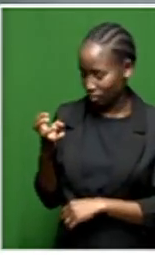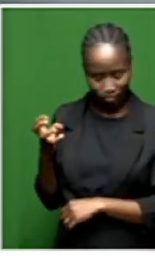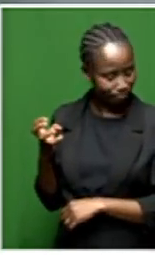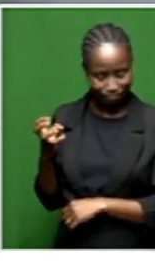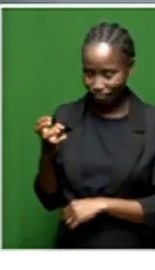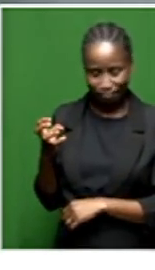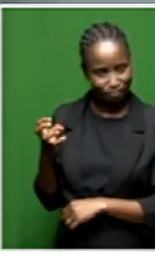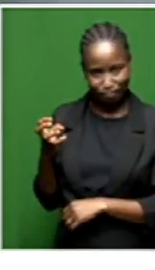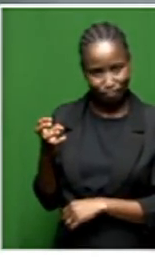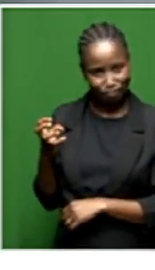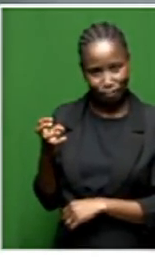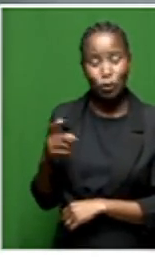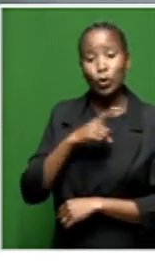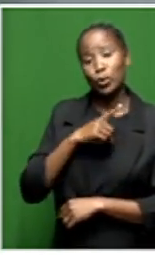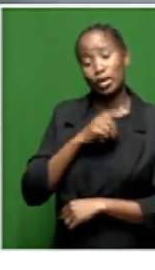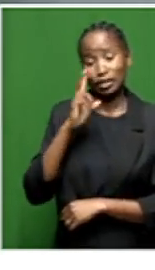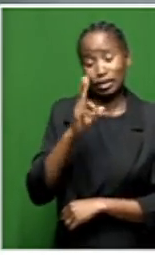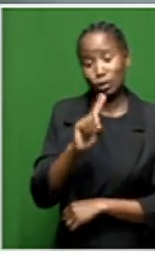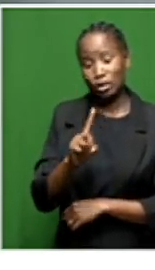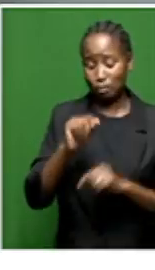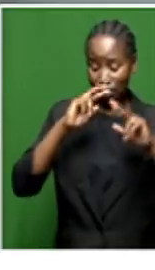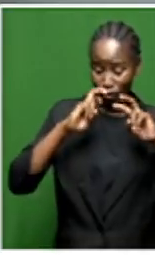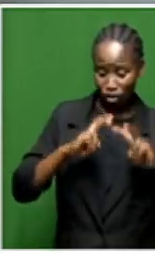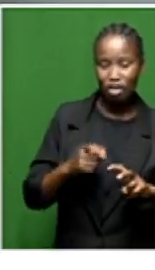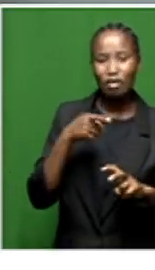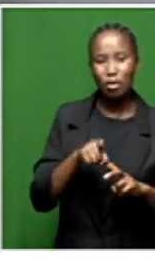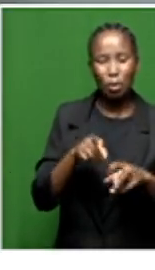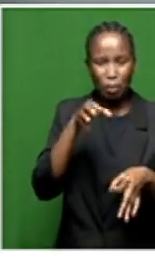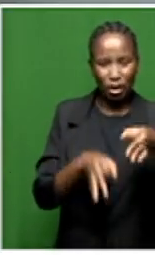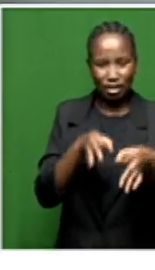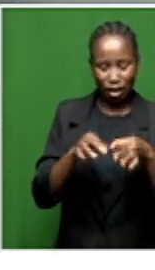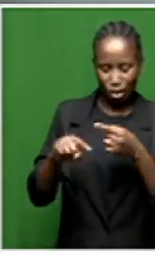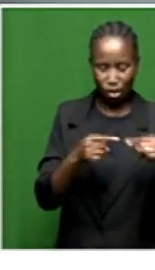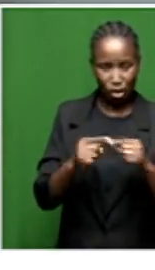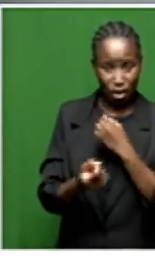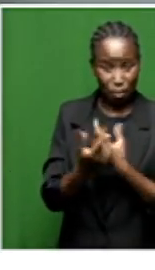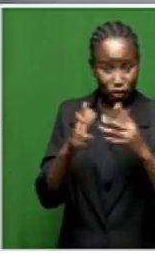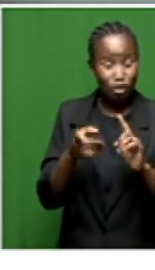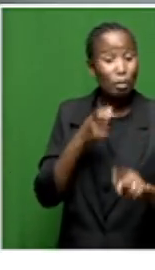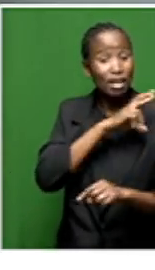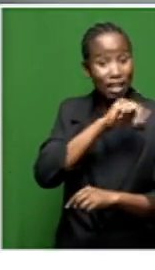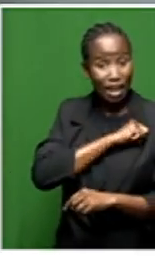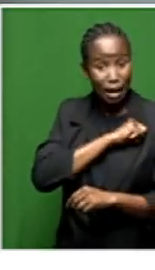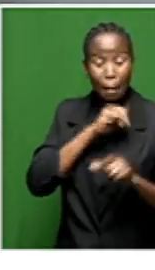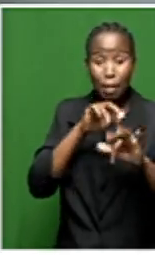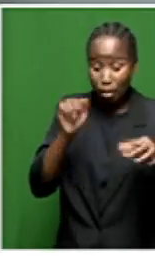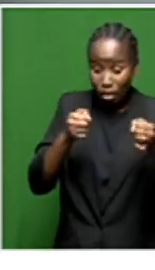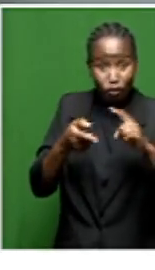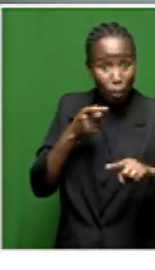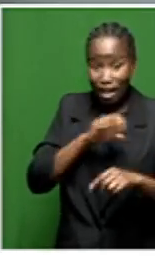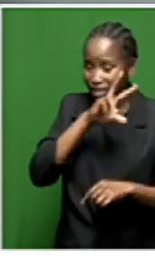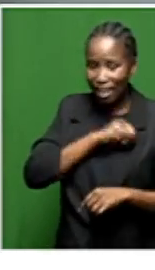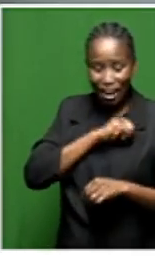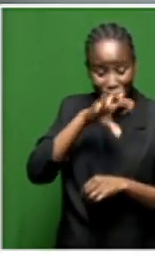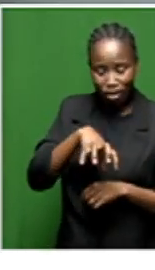You look at the investigation of the political killings in KwaZulu-Natal, they are not solely from KwaZulu-Natal.